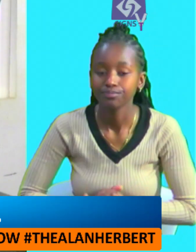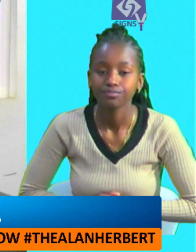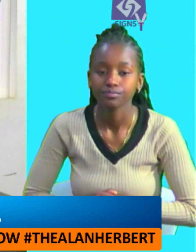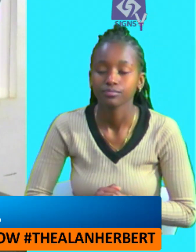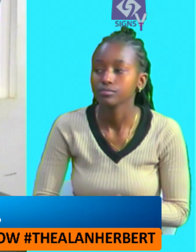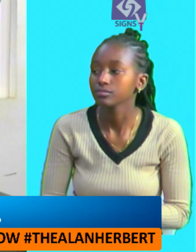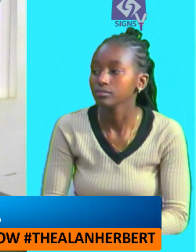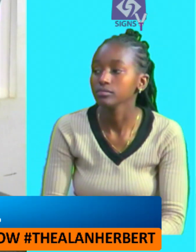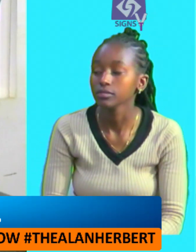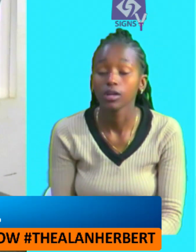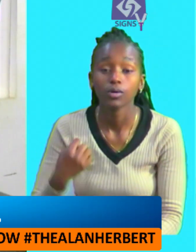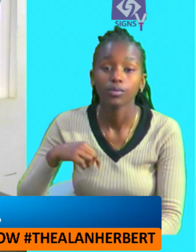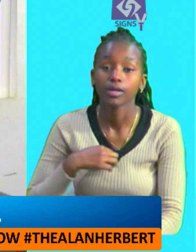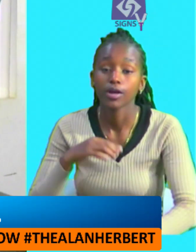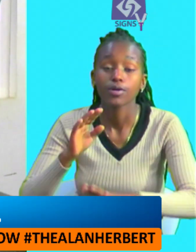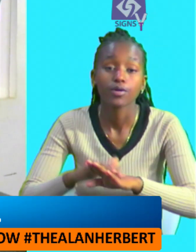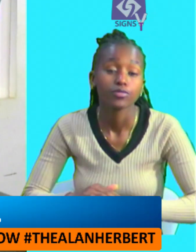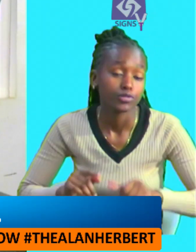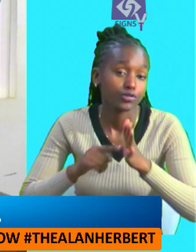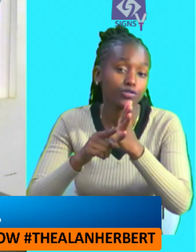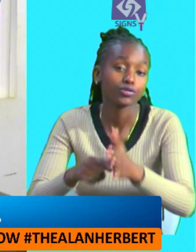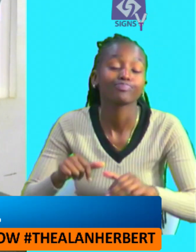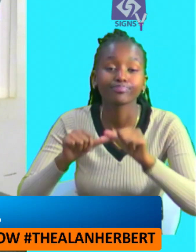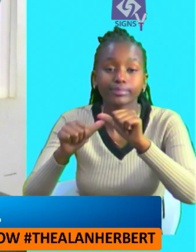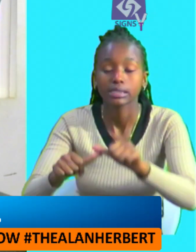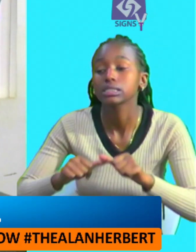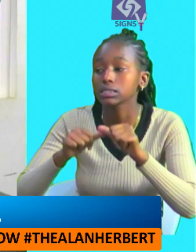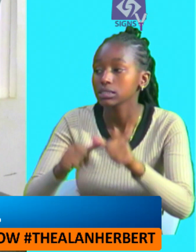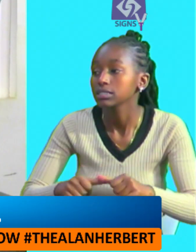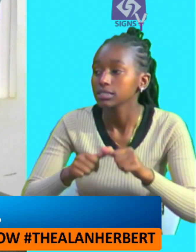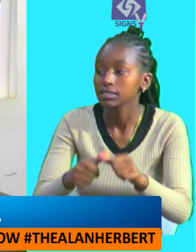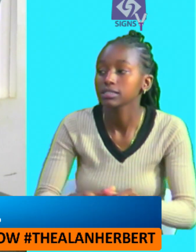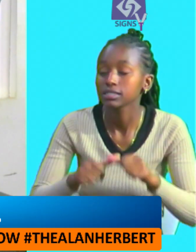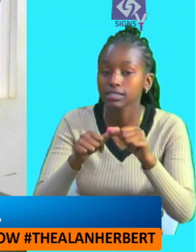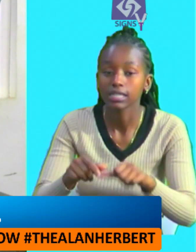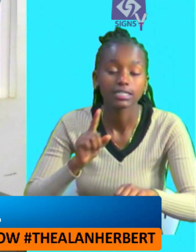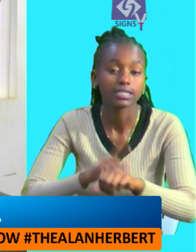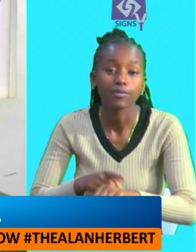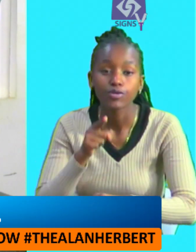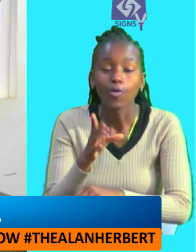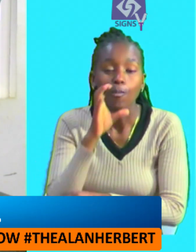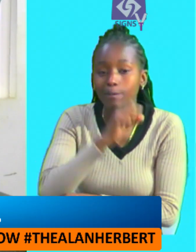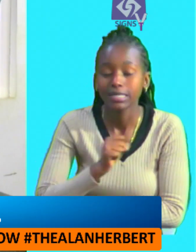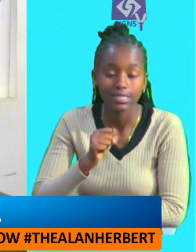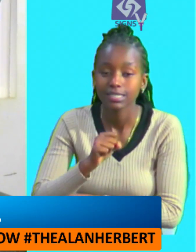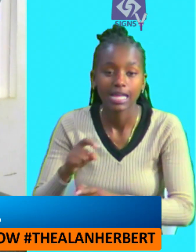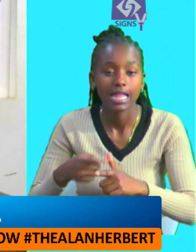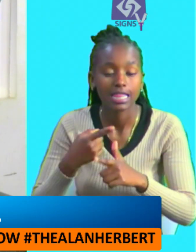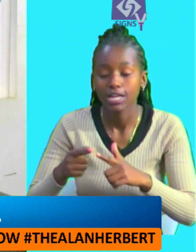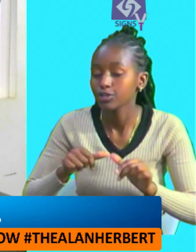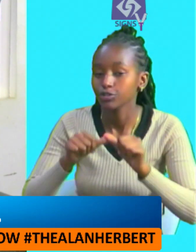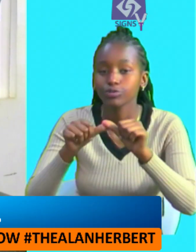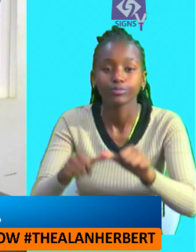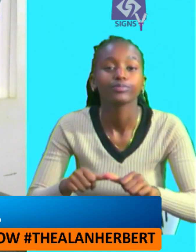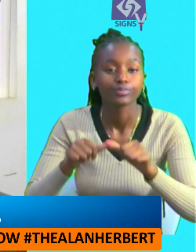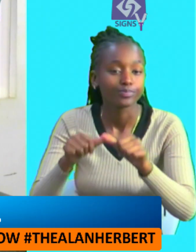We've also been good. The show had to continue, even with the absence of Nyambura MBUGUA and